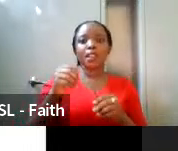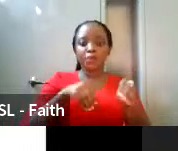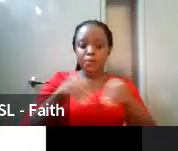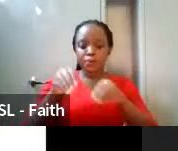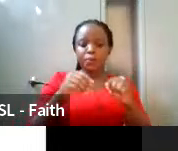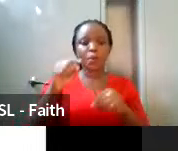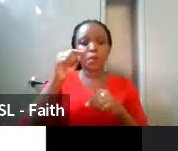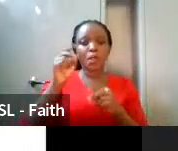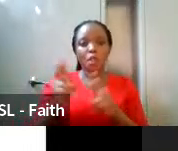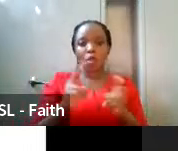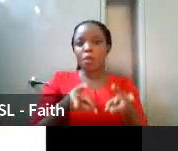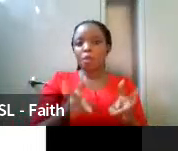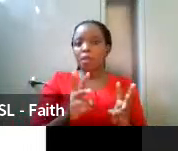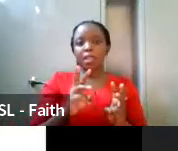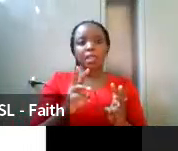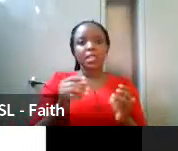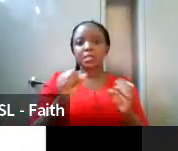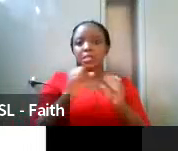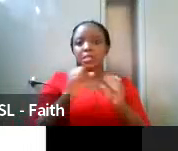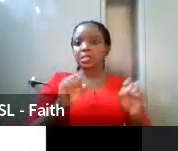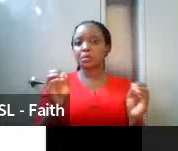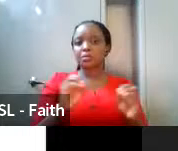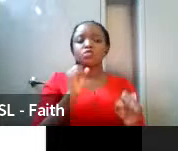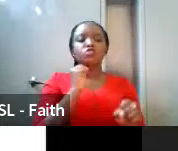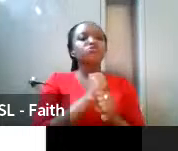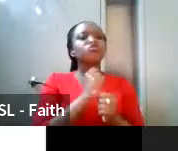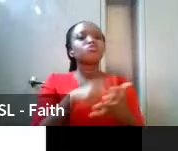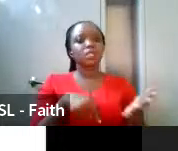filing VAT?